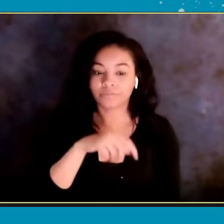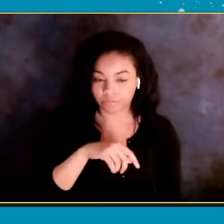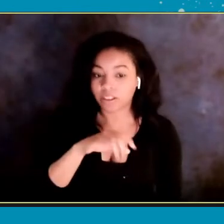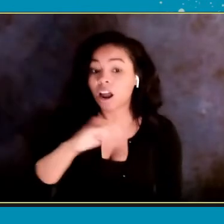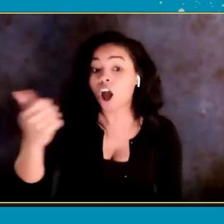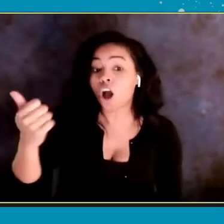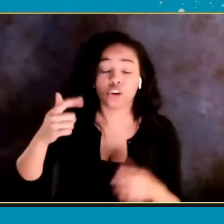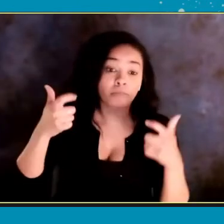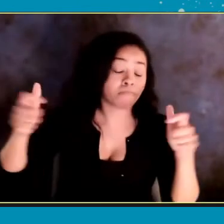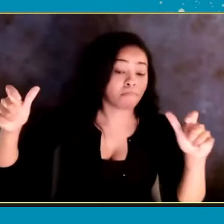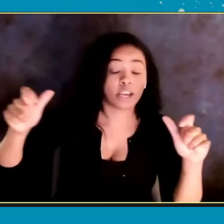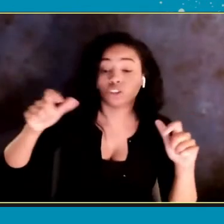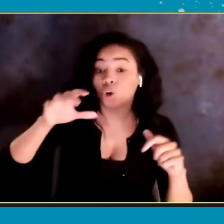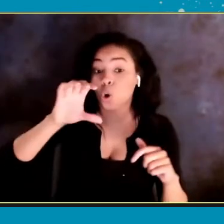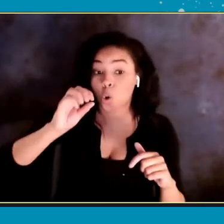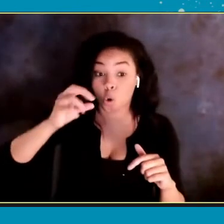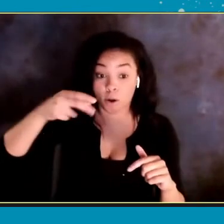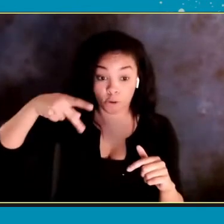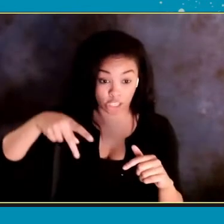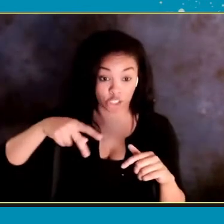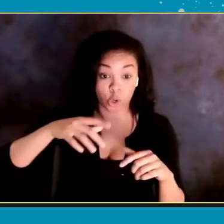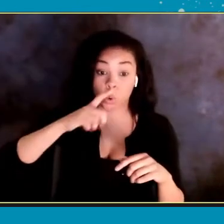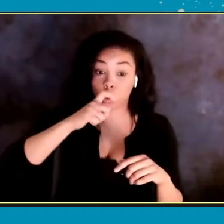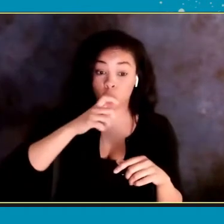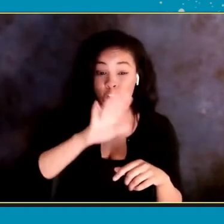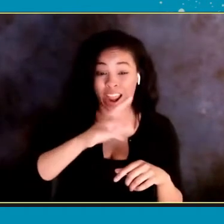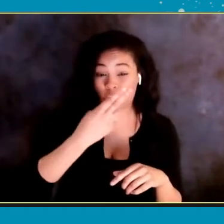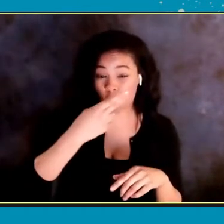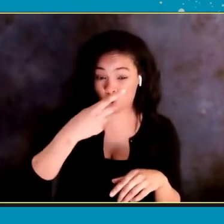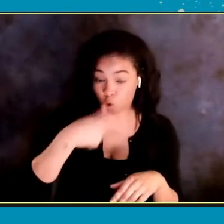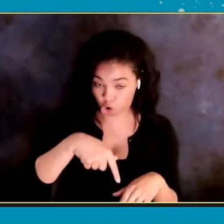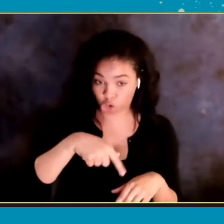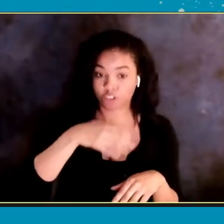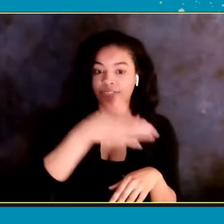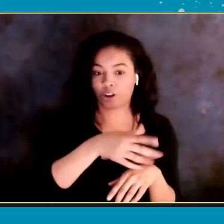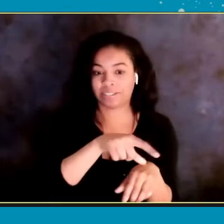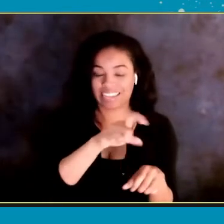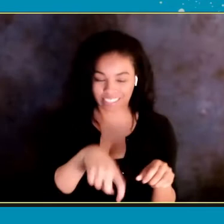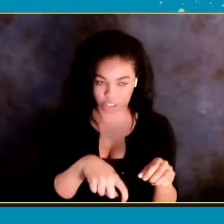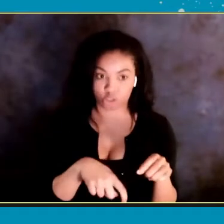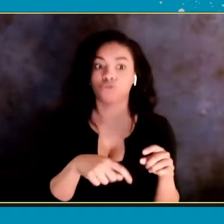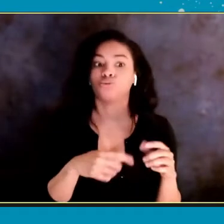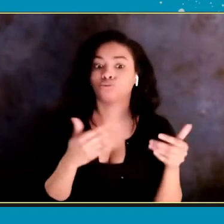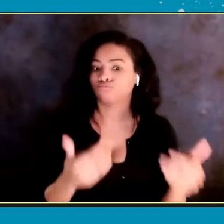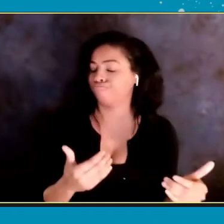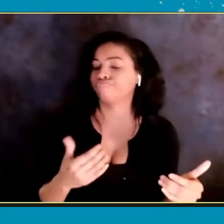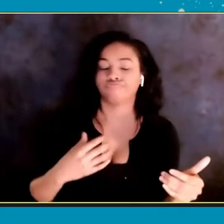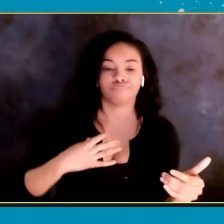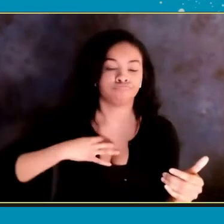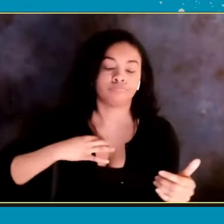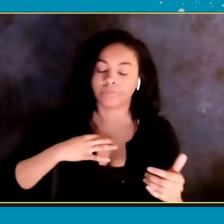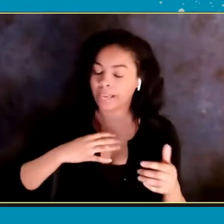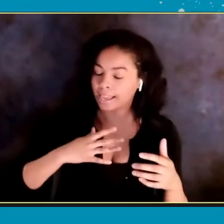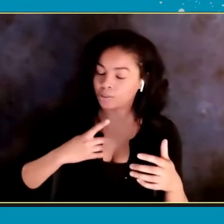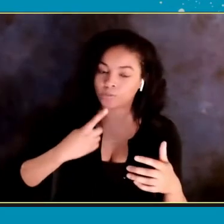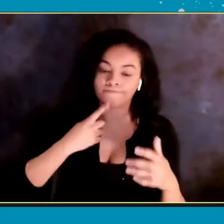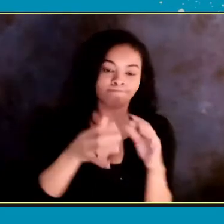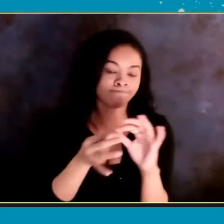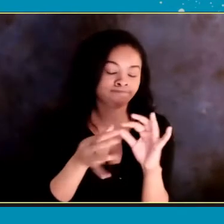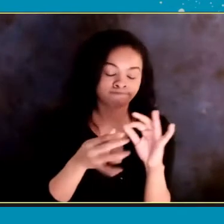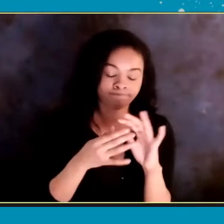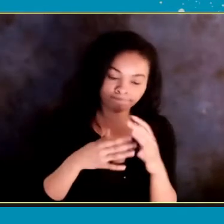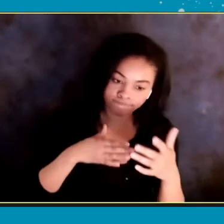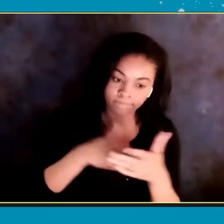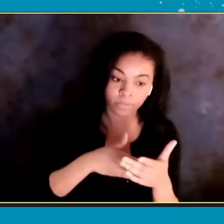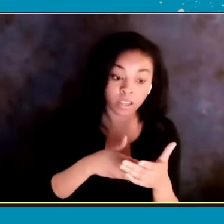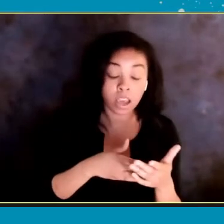corporations that are rooted in Texas to stand up and speak out against voter suppression. Many of them made all of these positive statements in the wake of